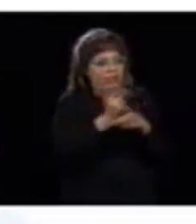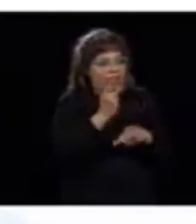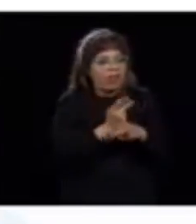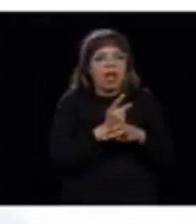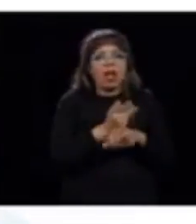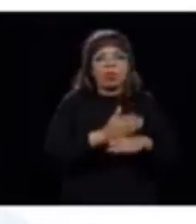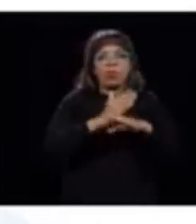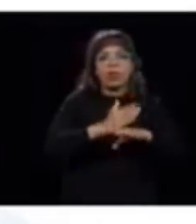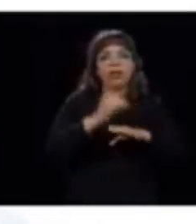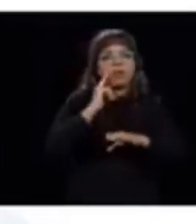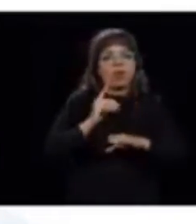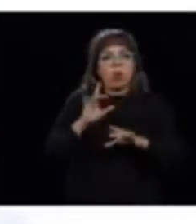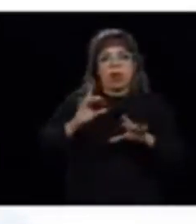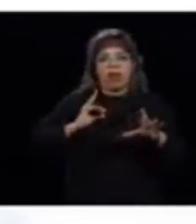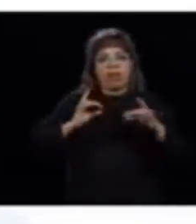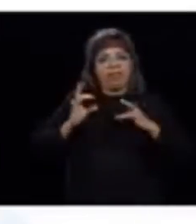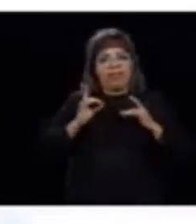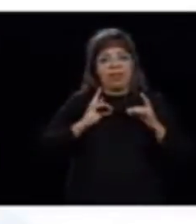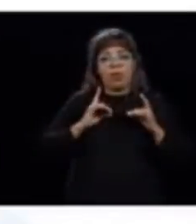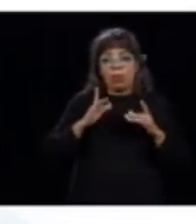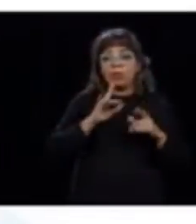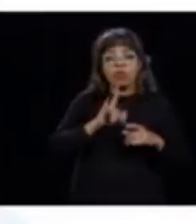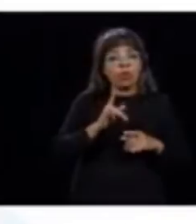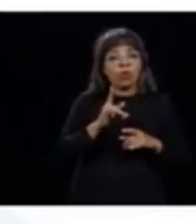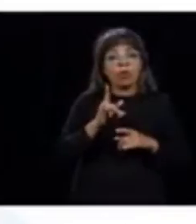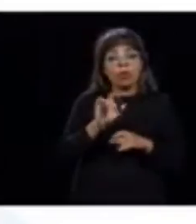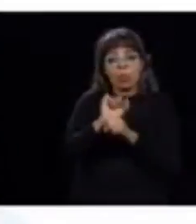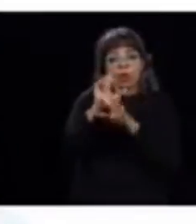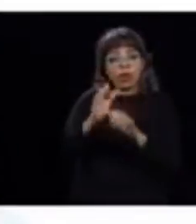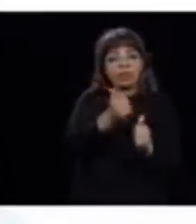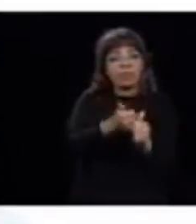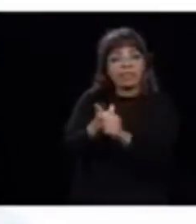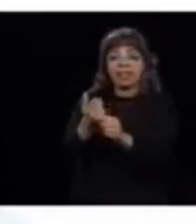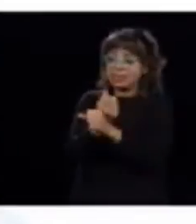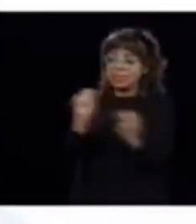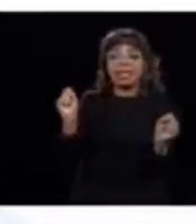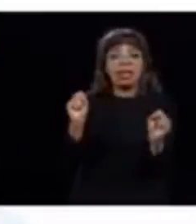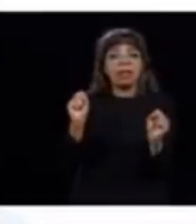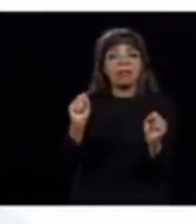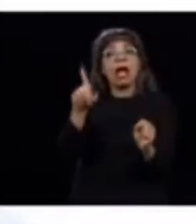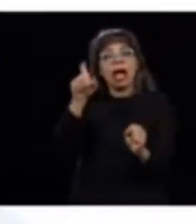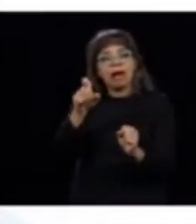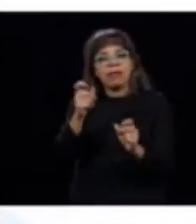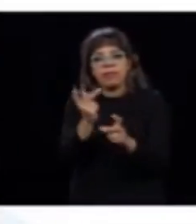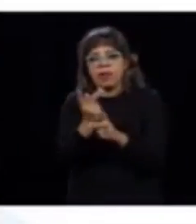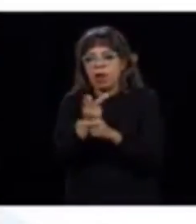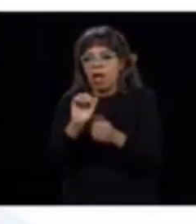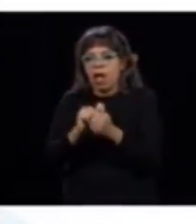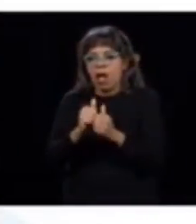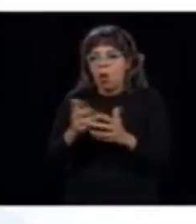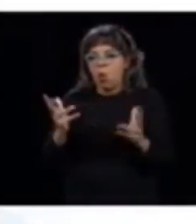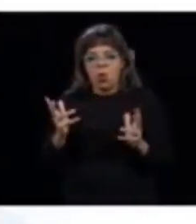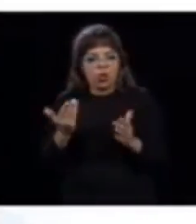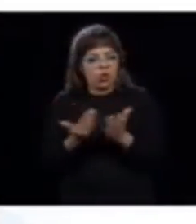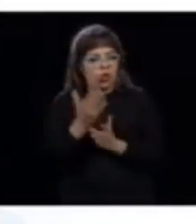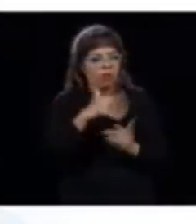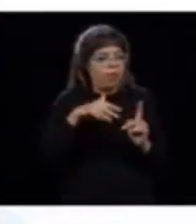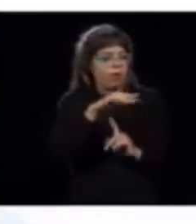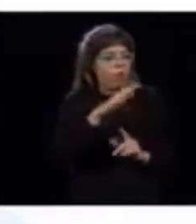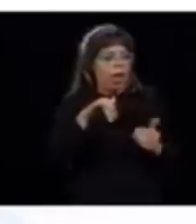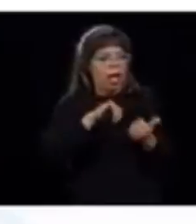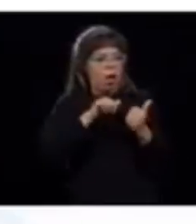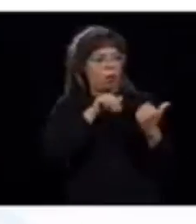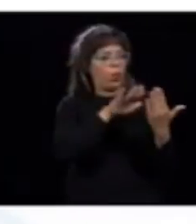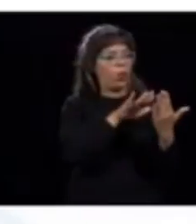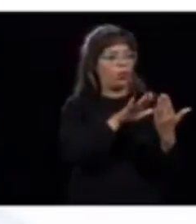This is a new situation you have to reorganize how you work and it's more demanding but as time